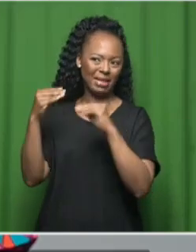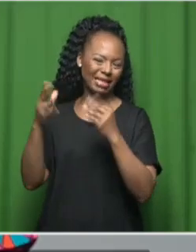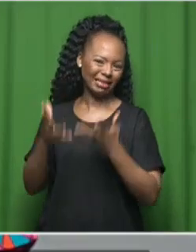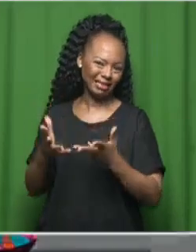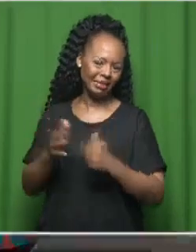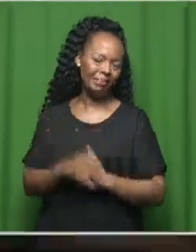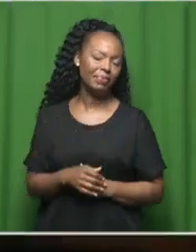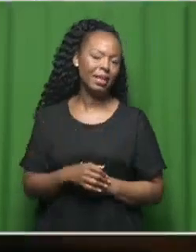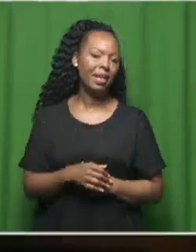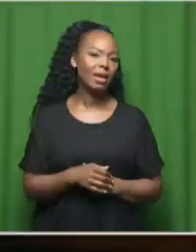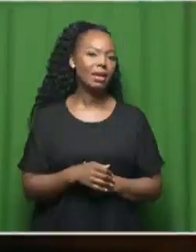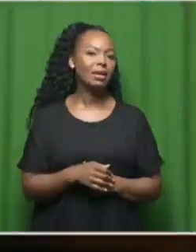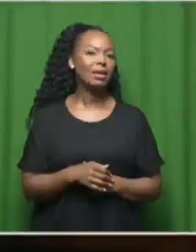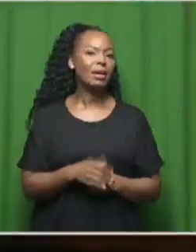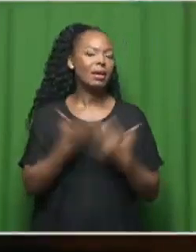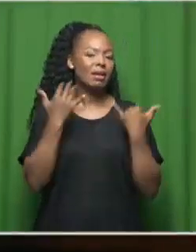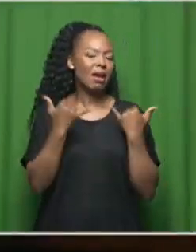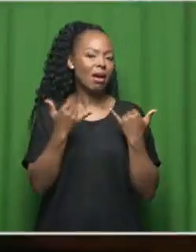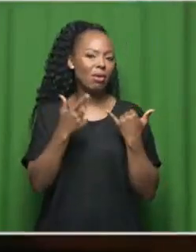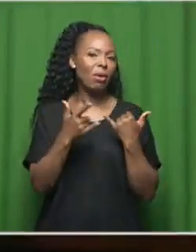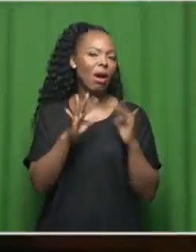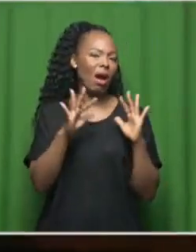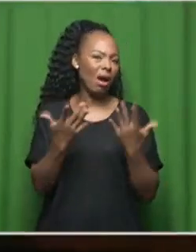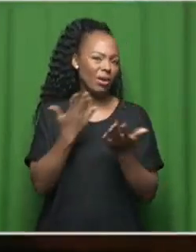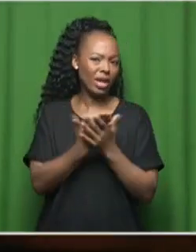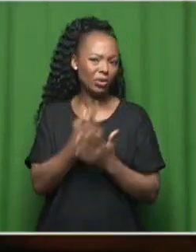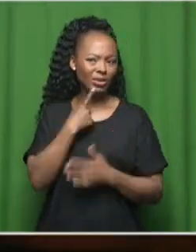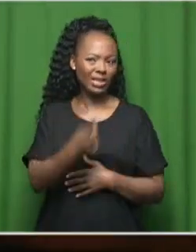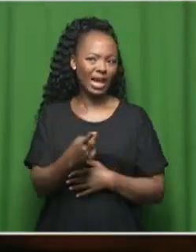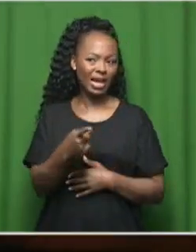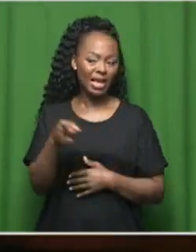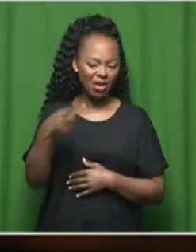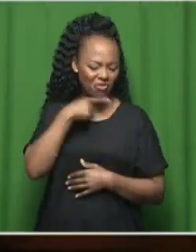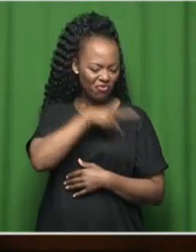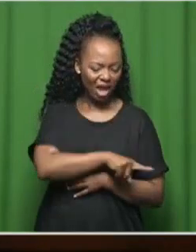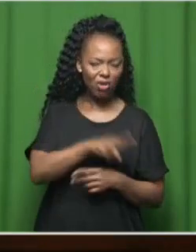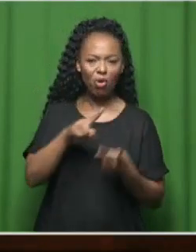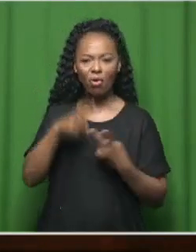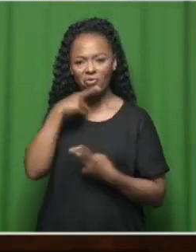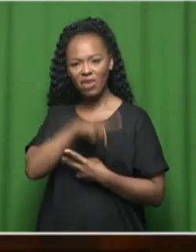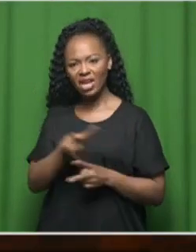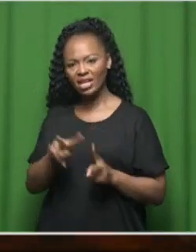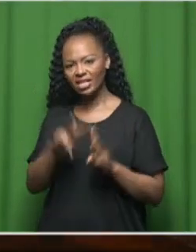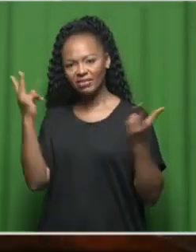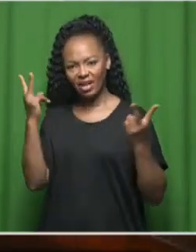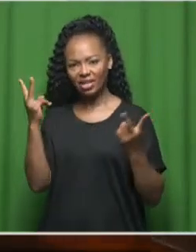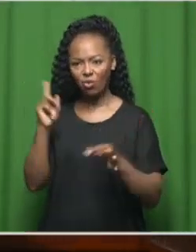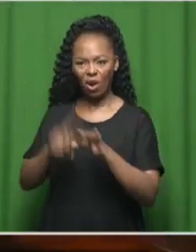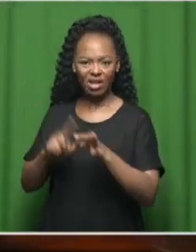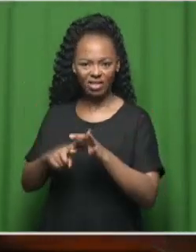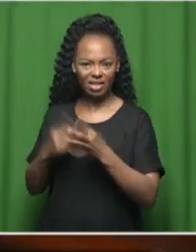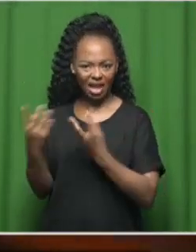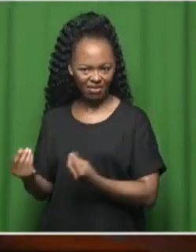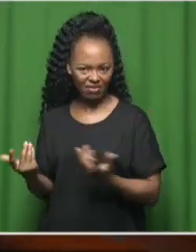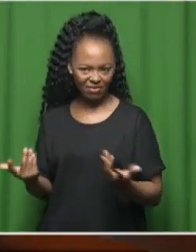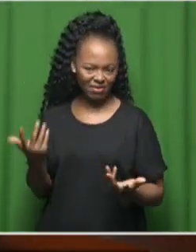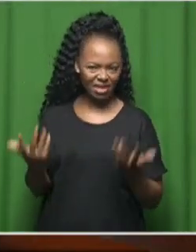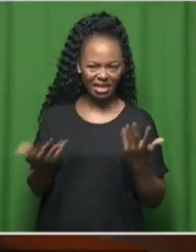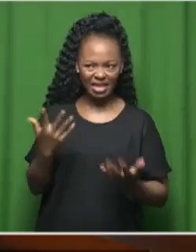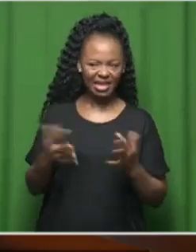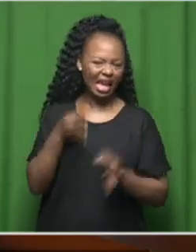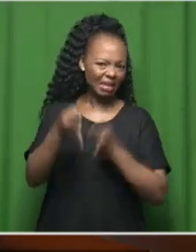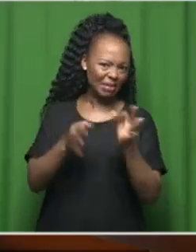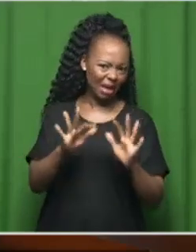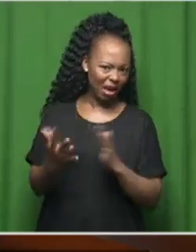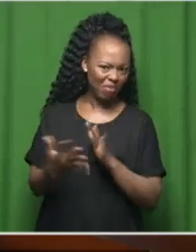face value, how can you tell that this is your original brand and this is counterfeit? You know, those who know, and obviously as the founder and the